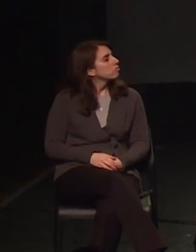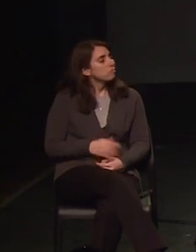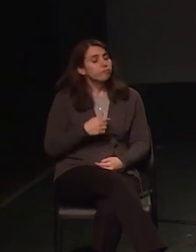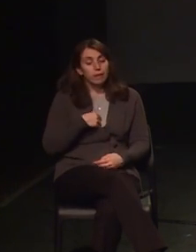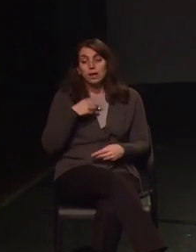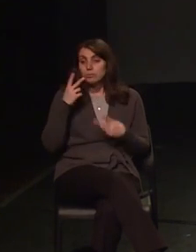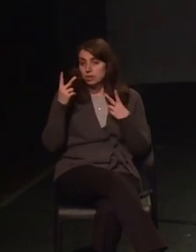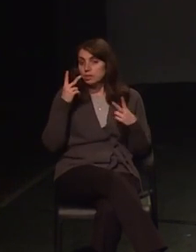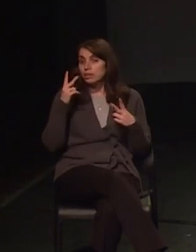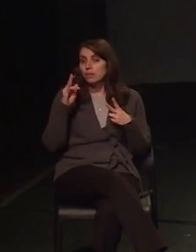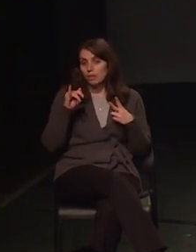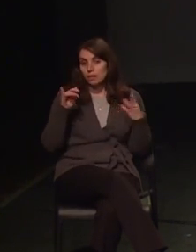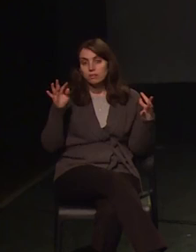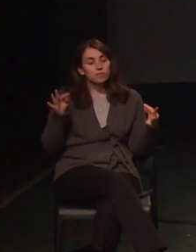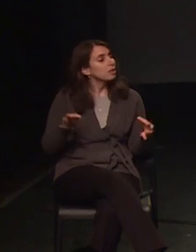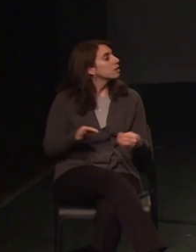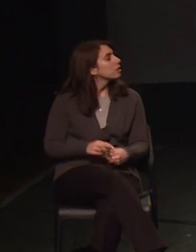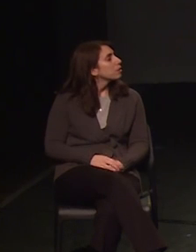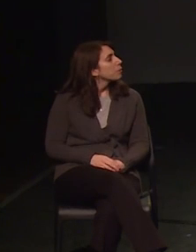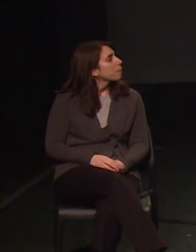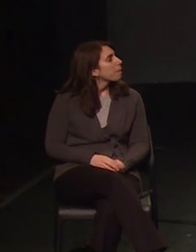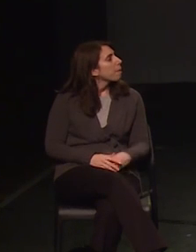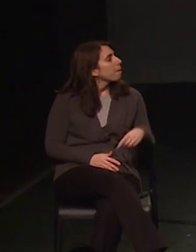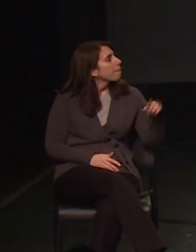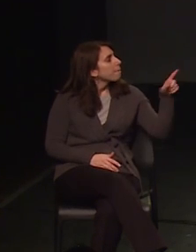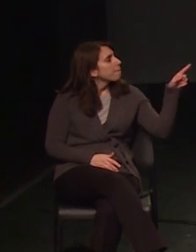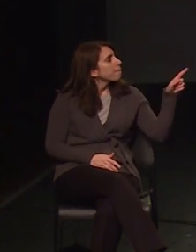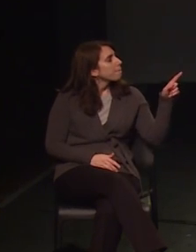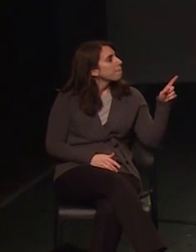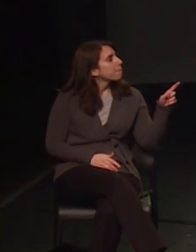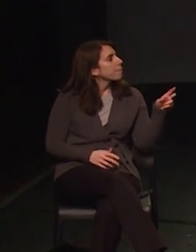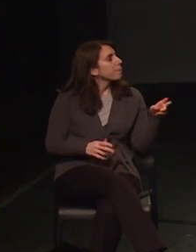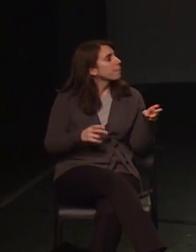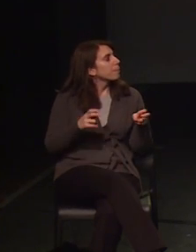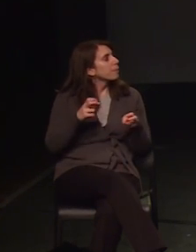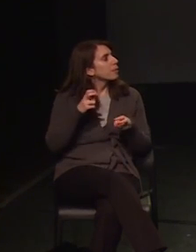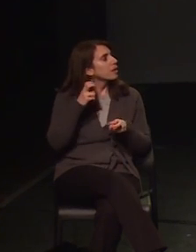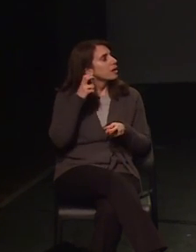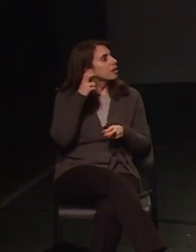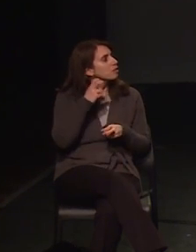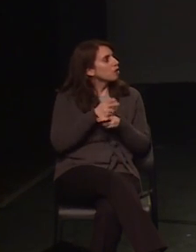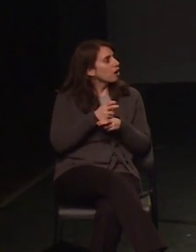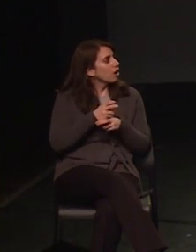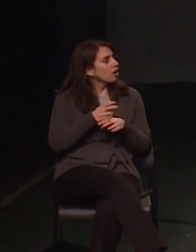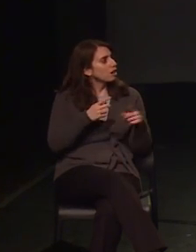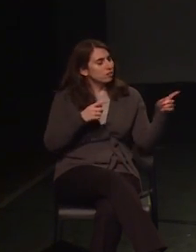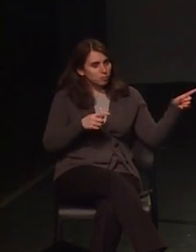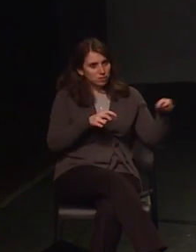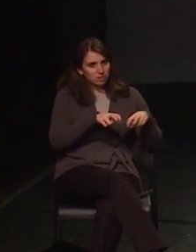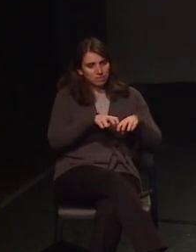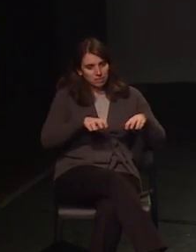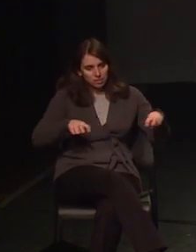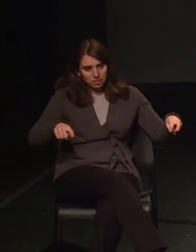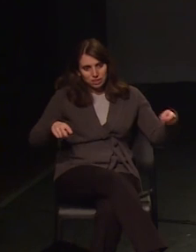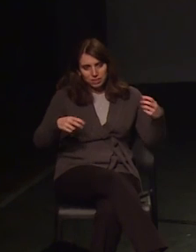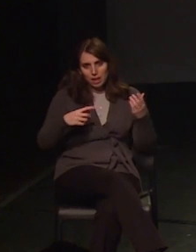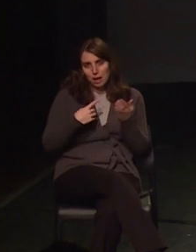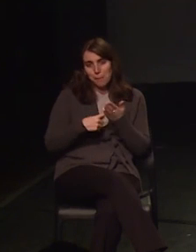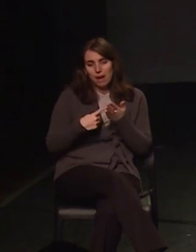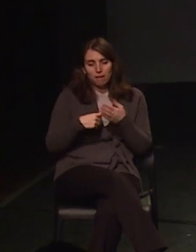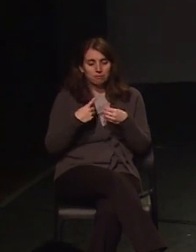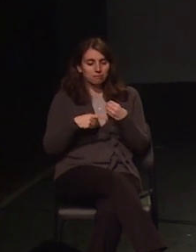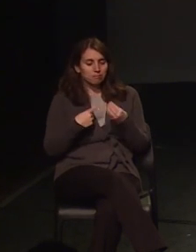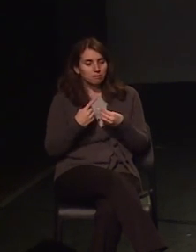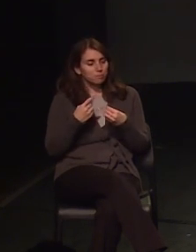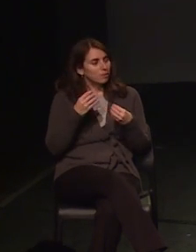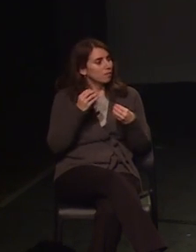that, definitely. So it's hard to be on this Marley floor without moving. It's also hard to be on this